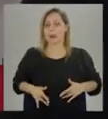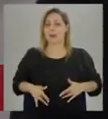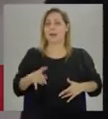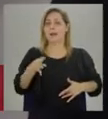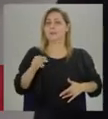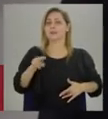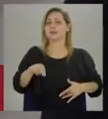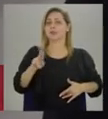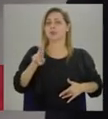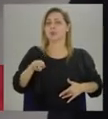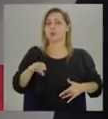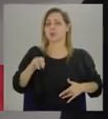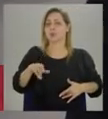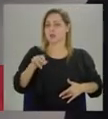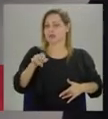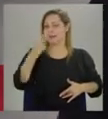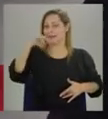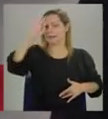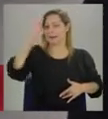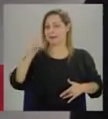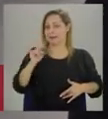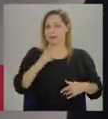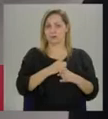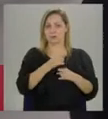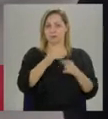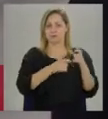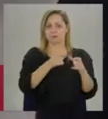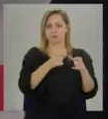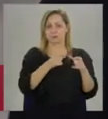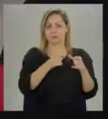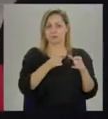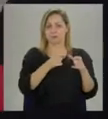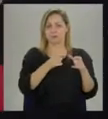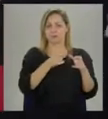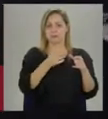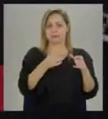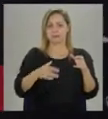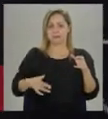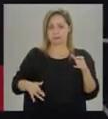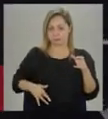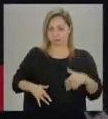most pneumonia than flu. Mm-hmm. Because most people get pneumonia.